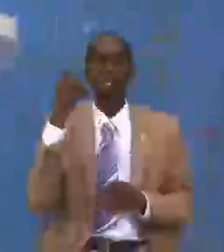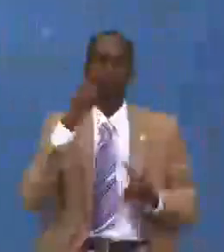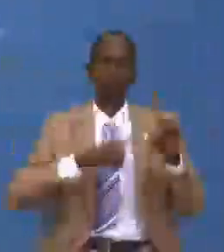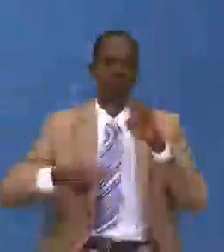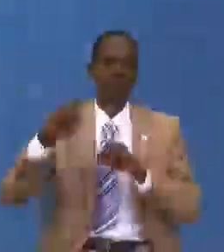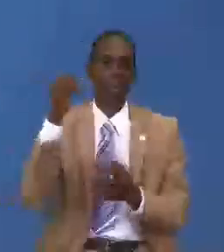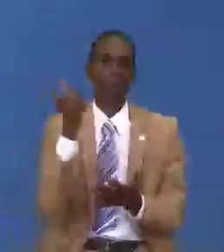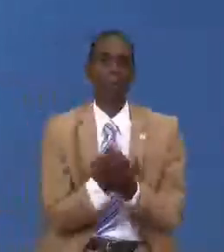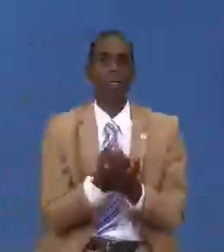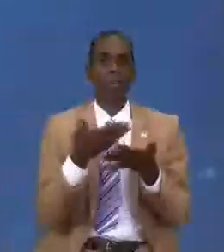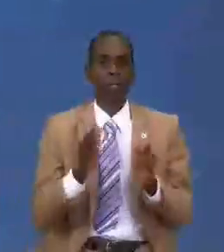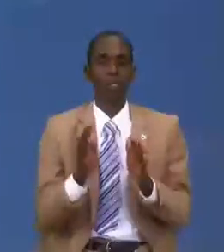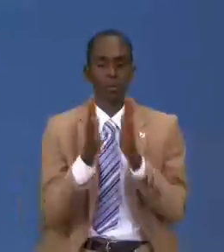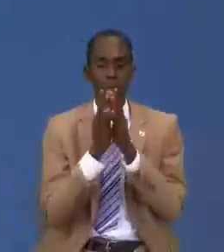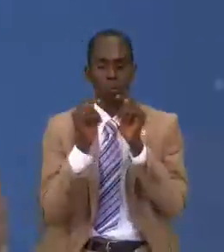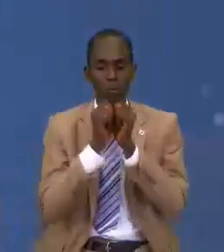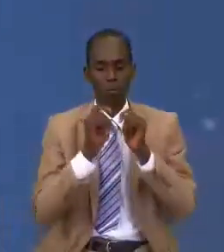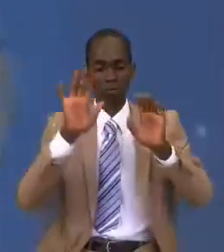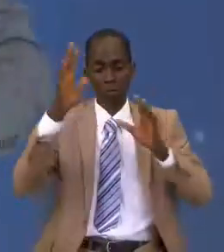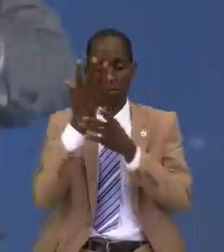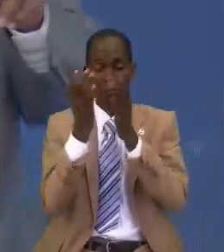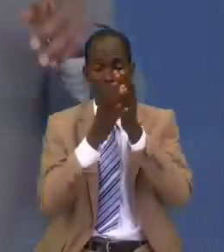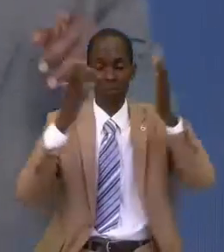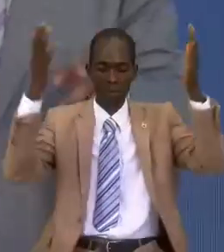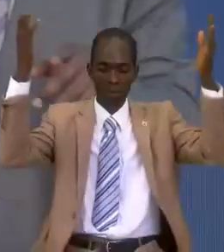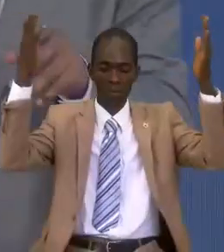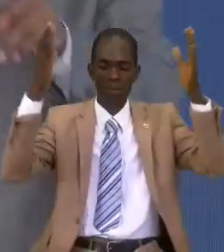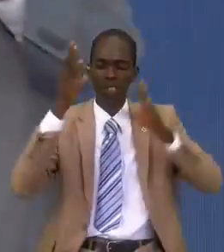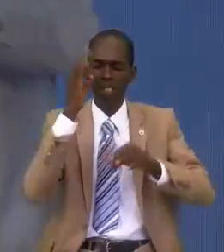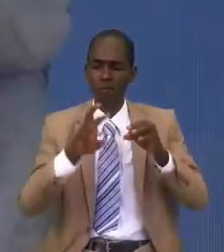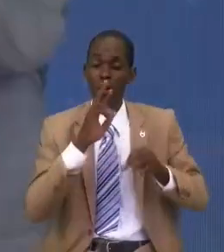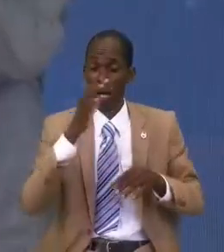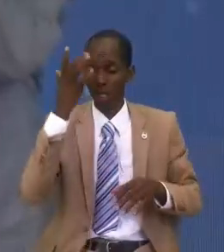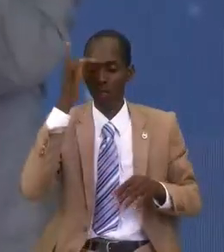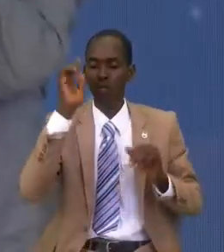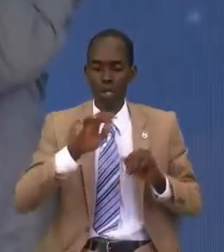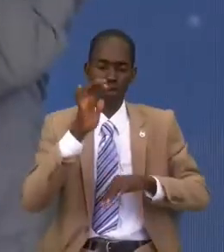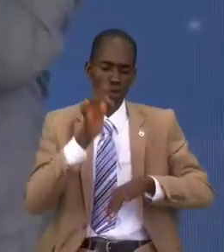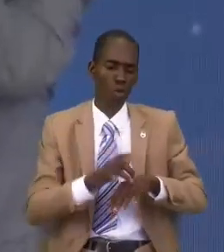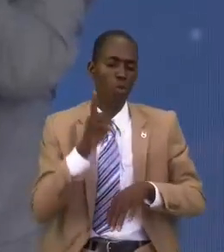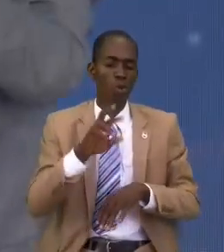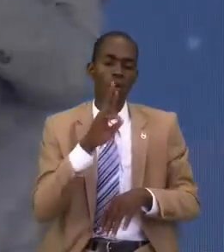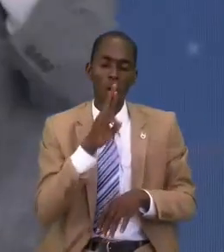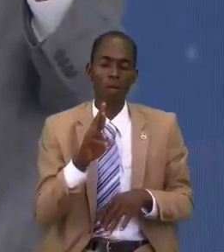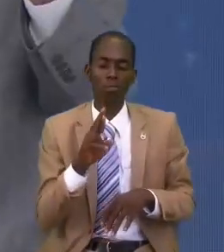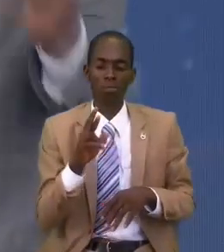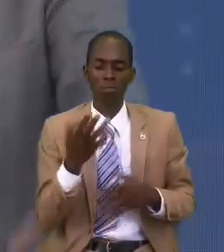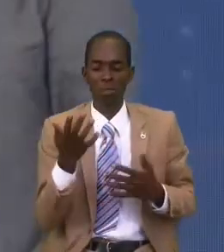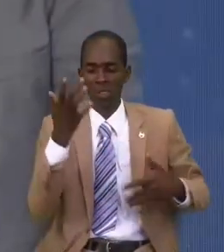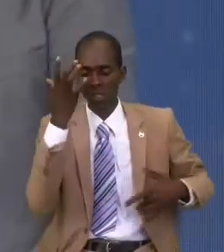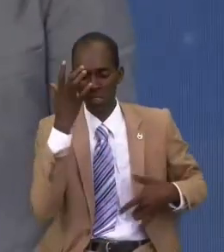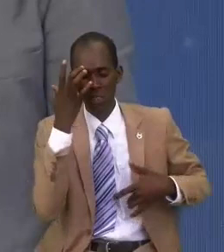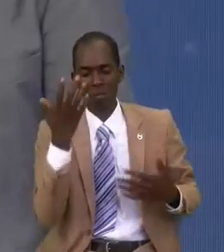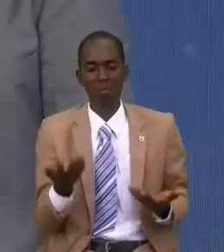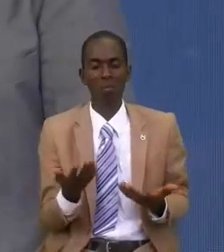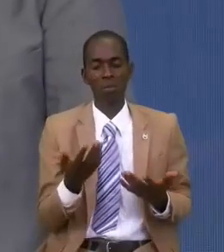there. If you're sick, you can place your hand where you have that sickness, because today the Lord has said, I